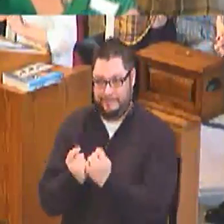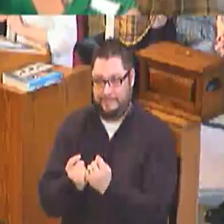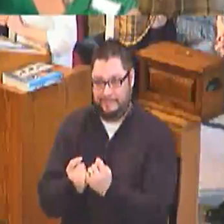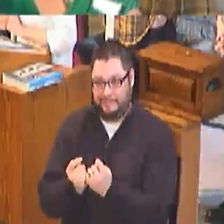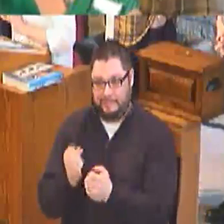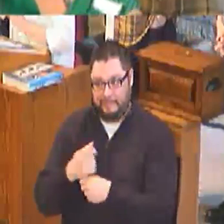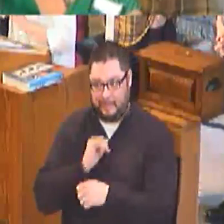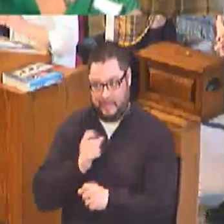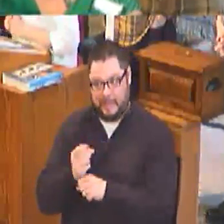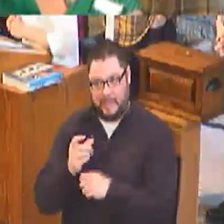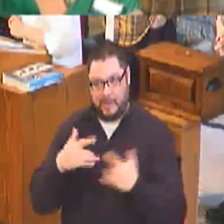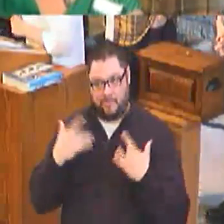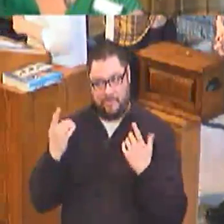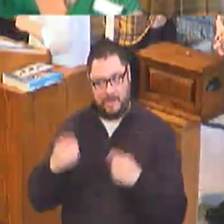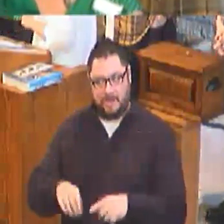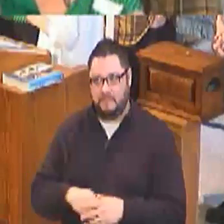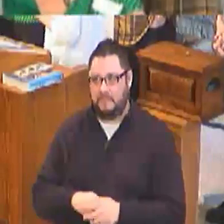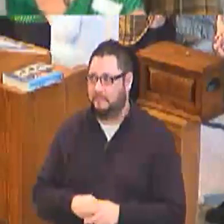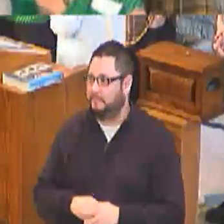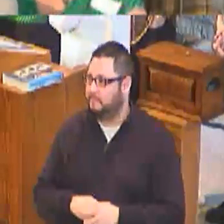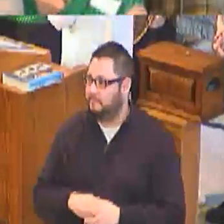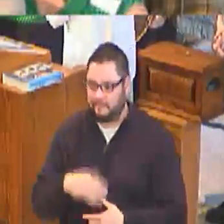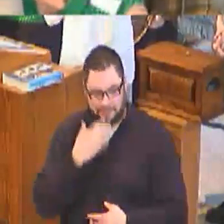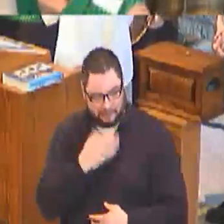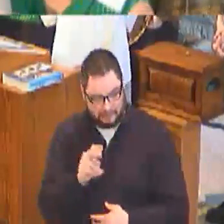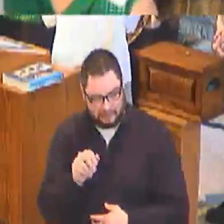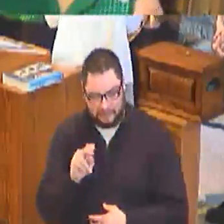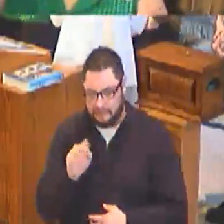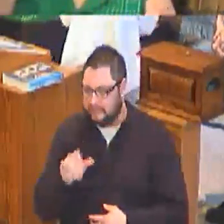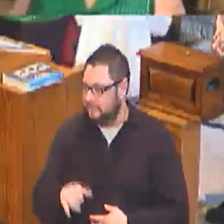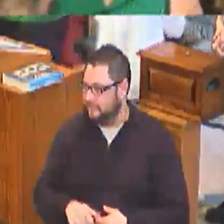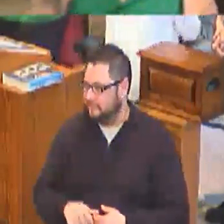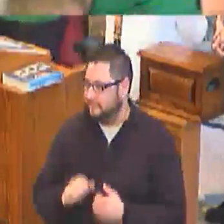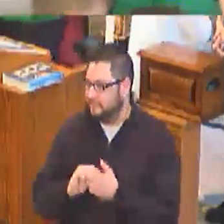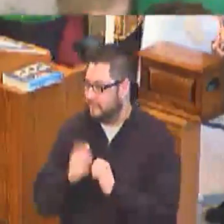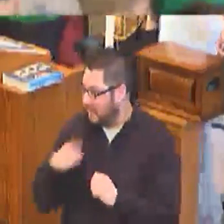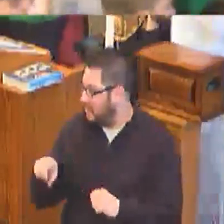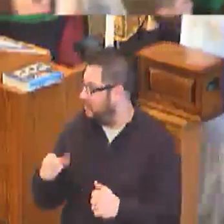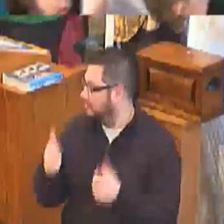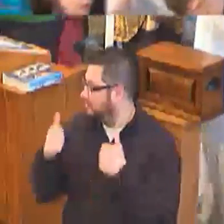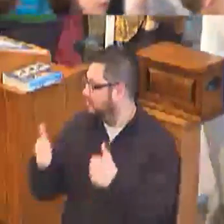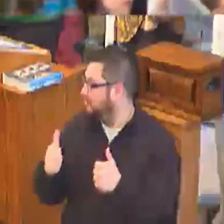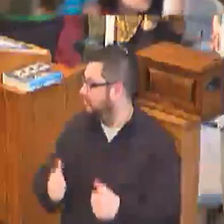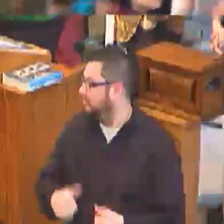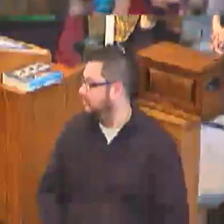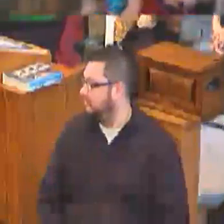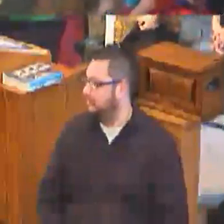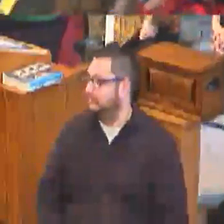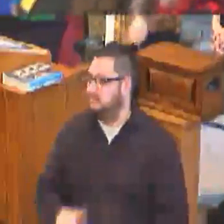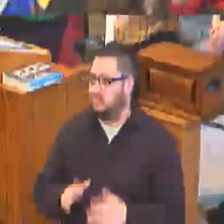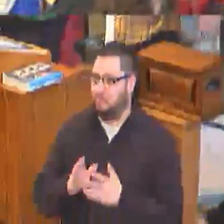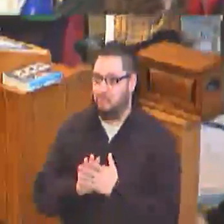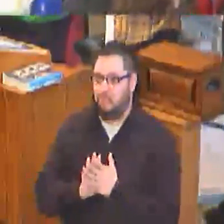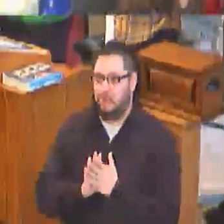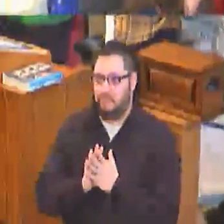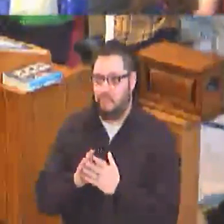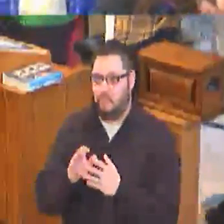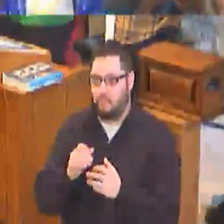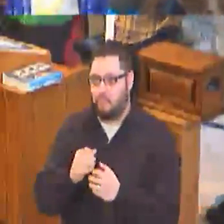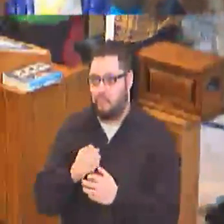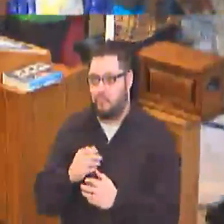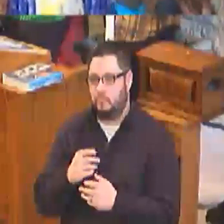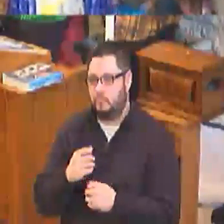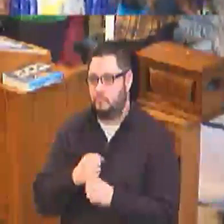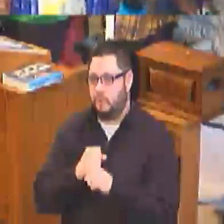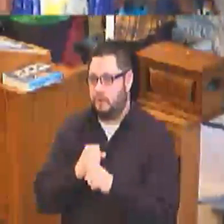event happen. Thanks. Thank you, Nancy. How you doing? Great. Let's know our prayer for protection and our peace song. Together we